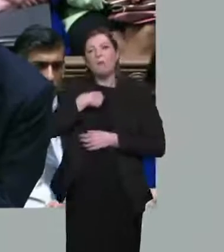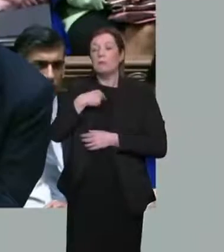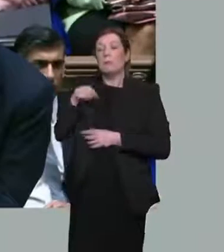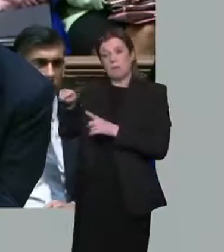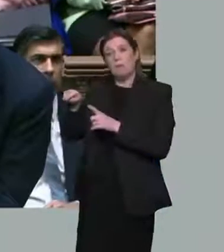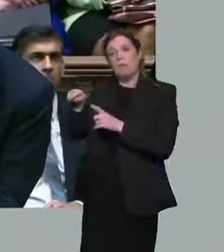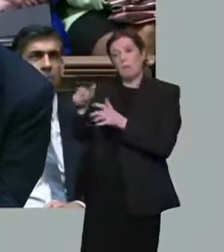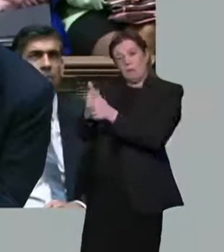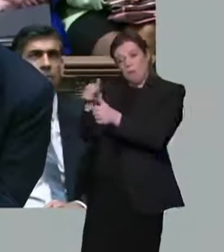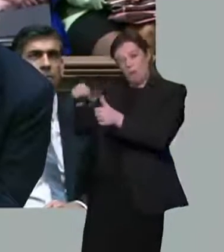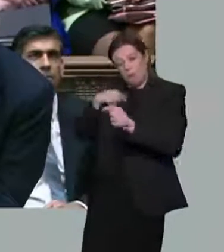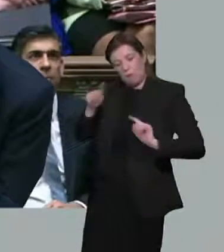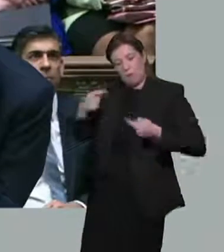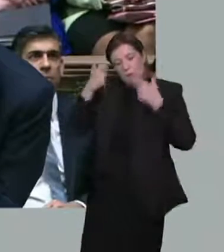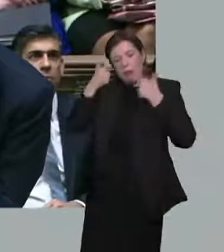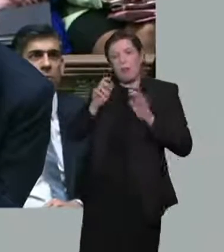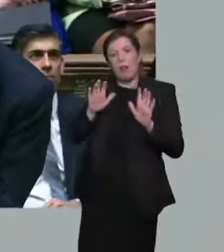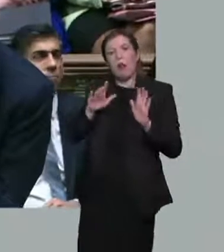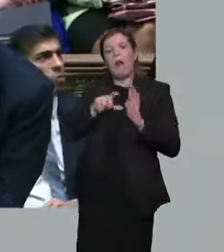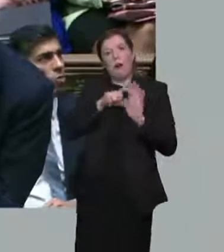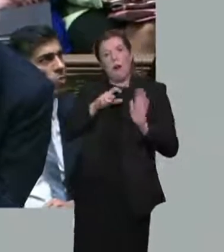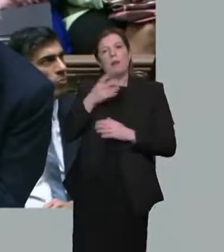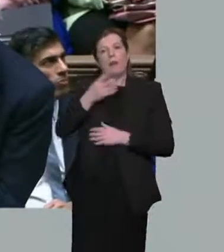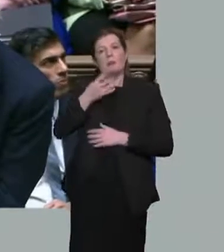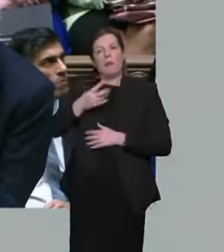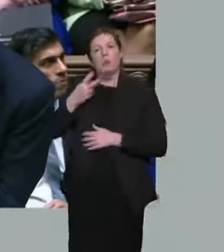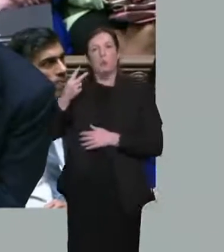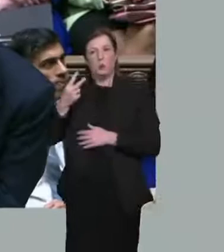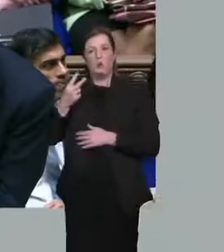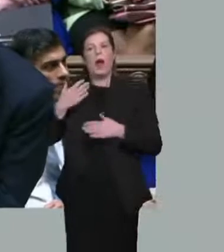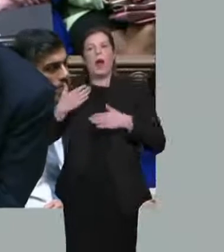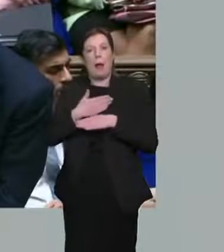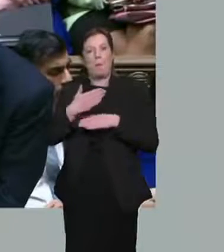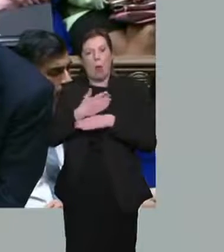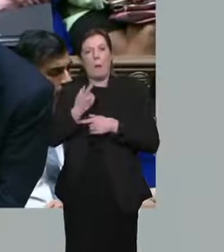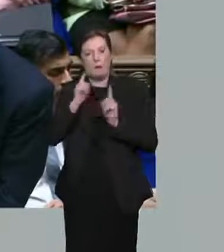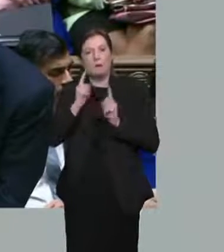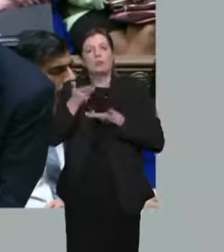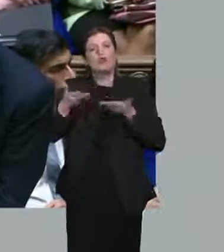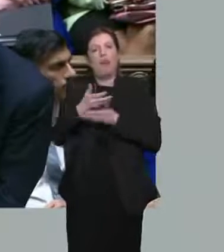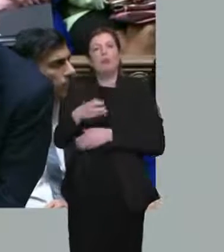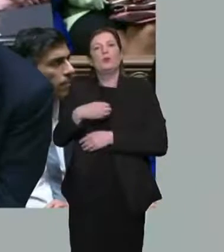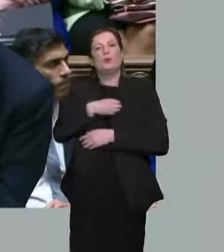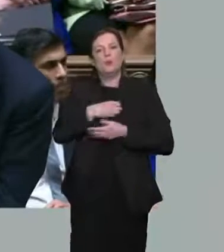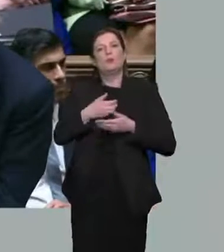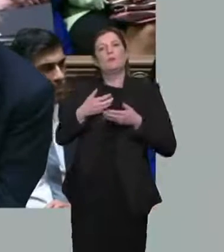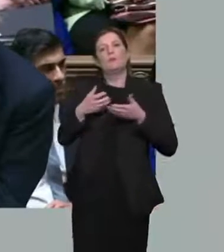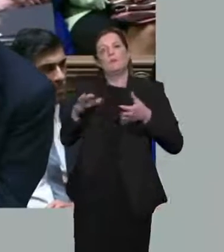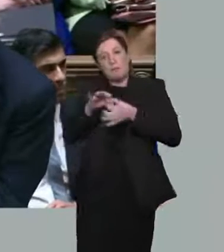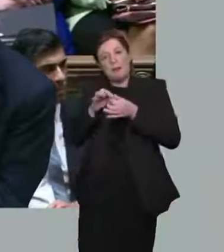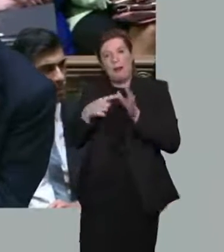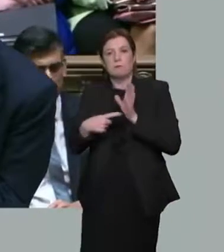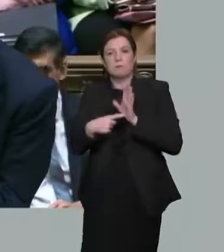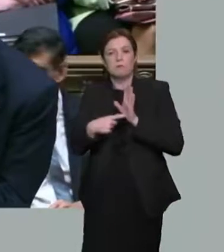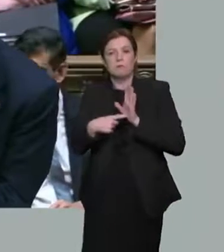company concerned under the 1992 Employment and Trades Union and Labour Relation